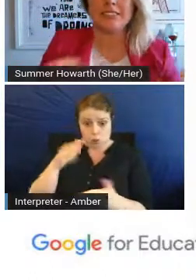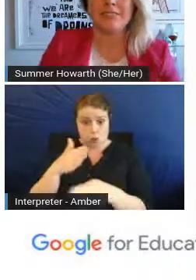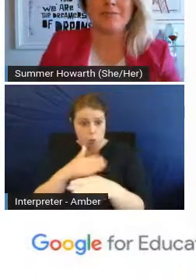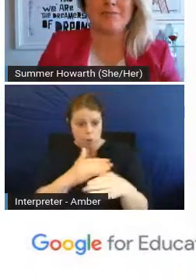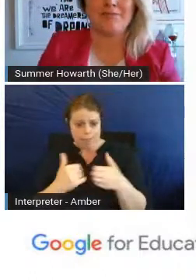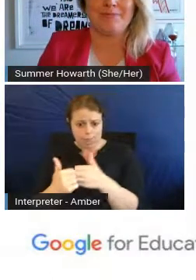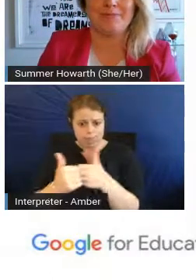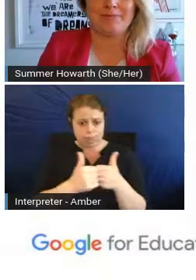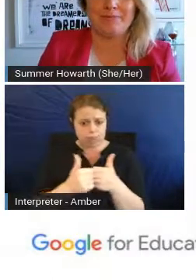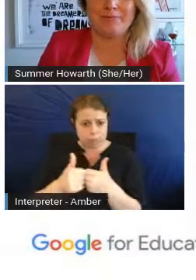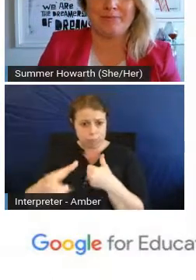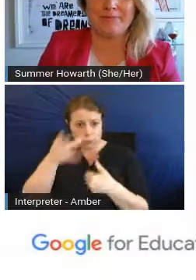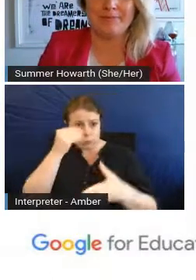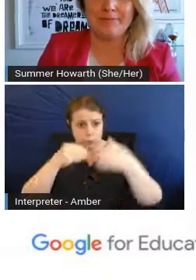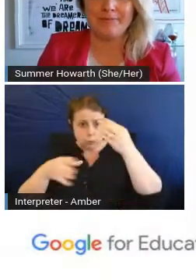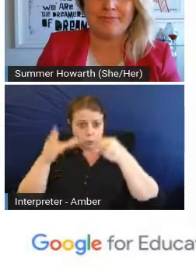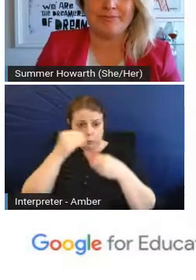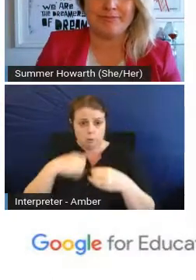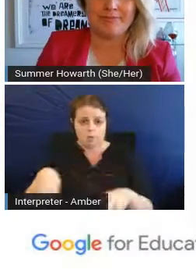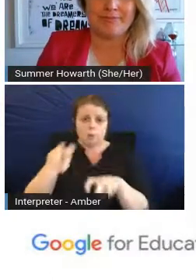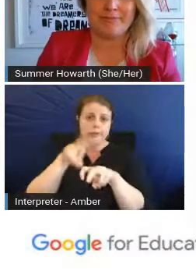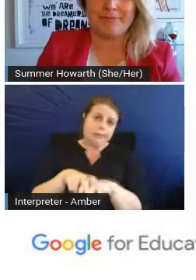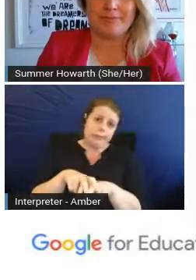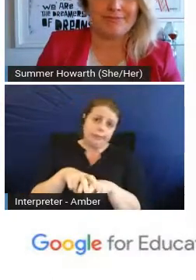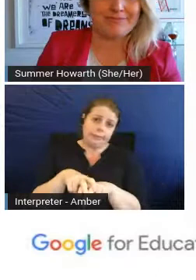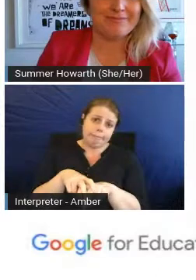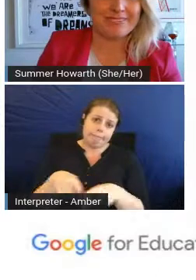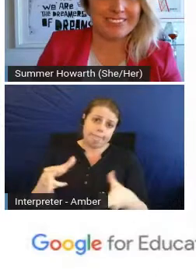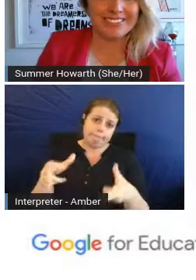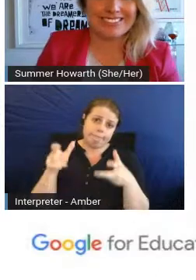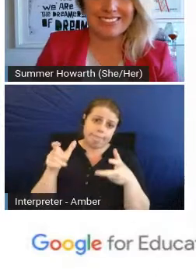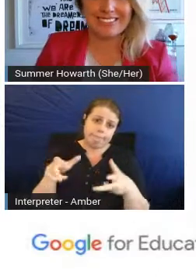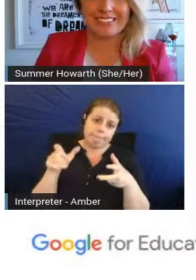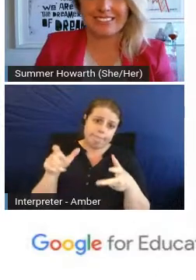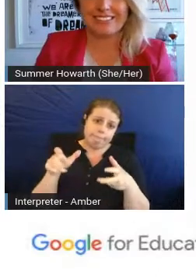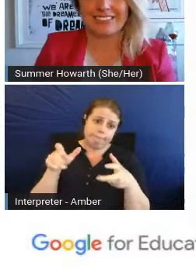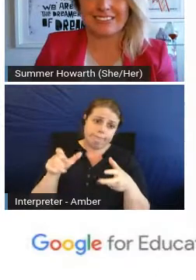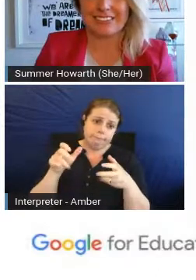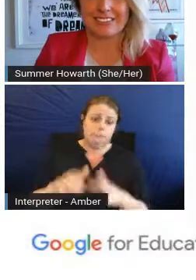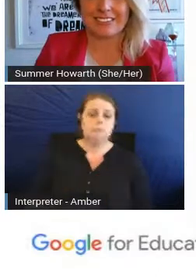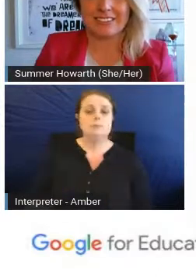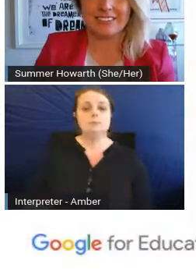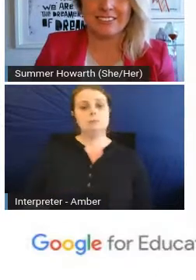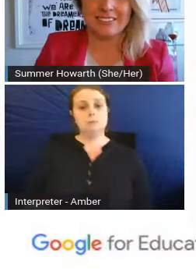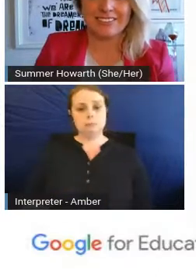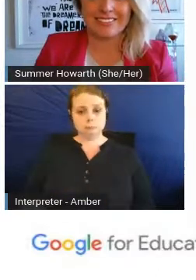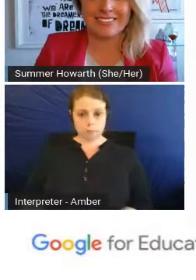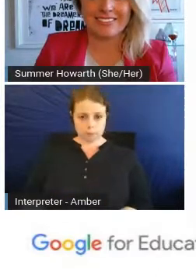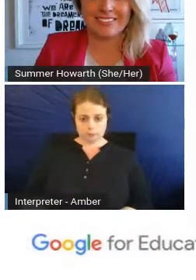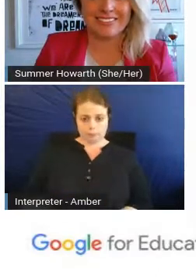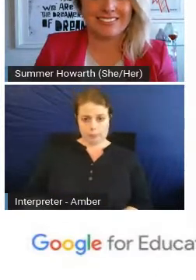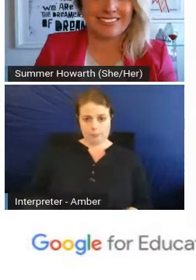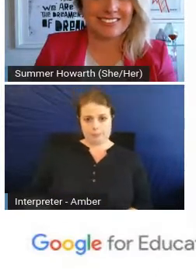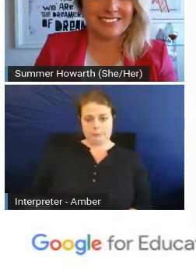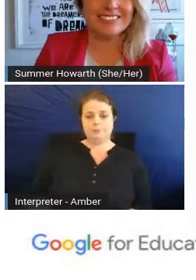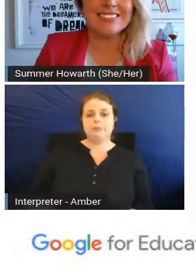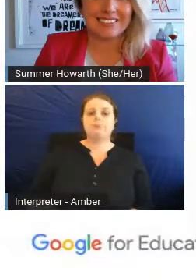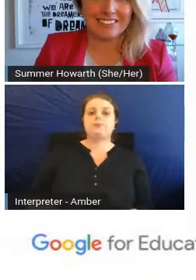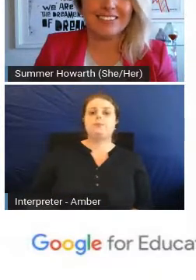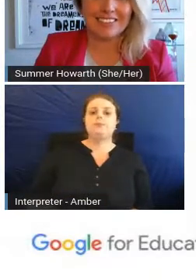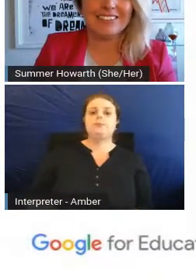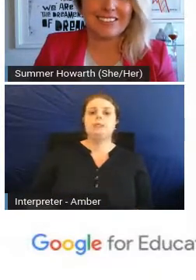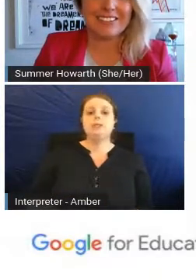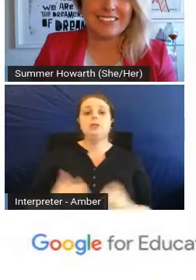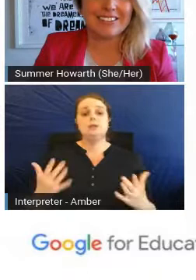They're not just being in there and sitting in there. So yes, this idea of collaborative practice, and obviously